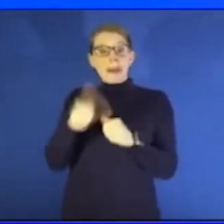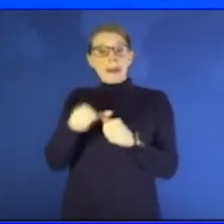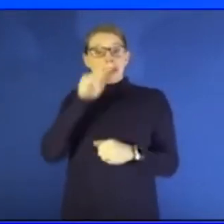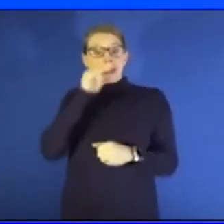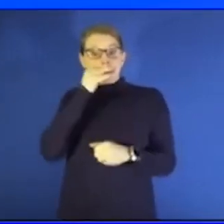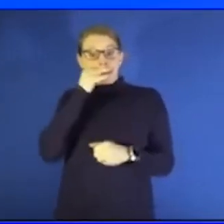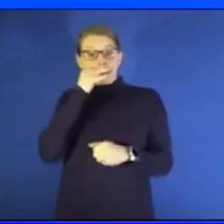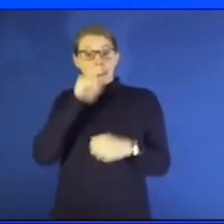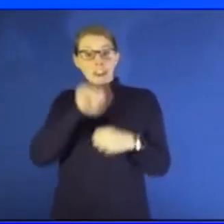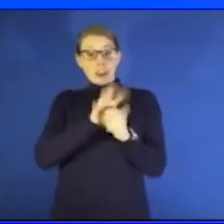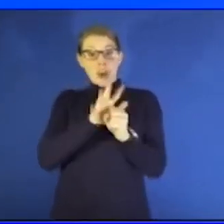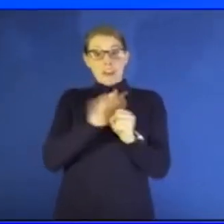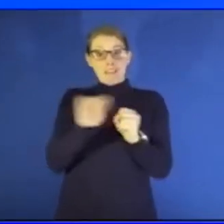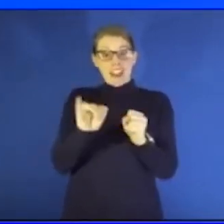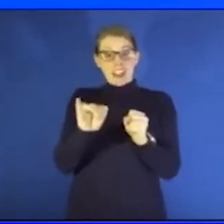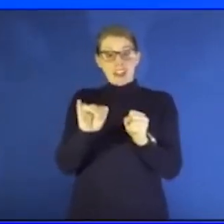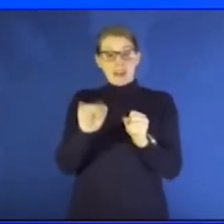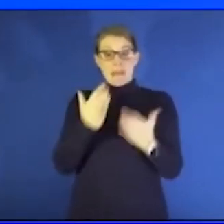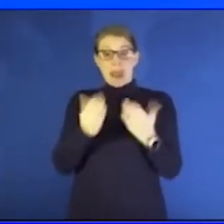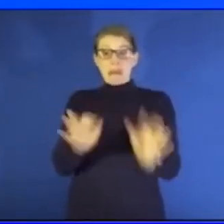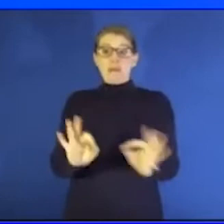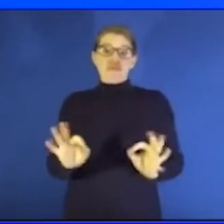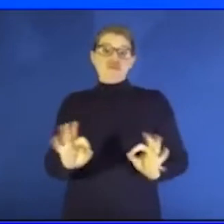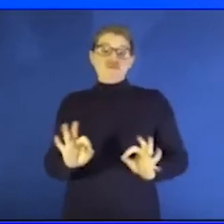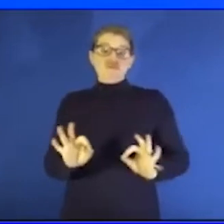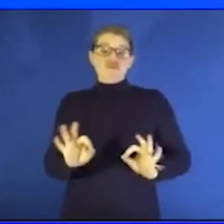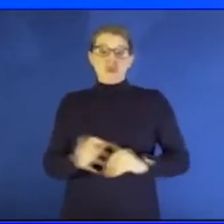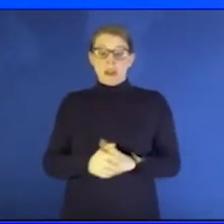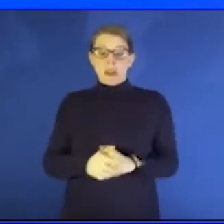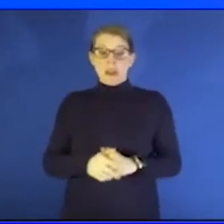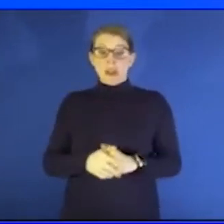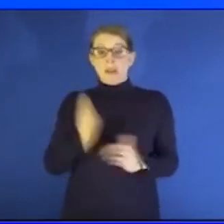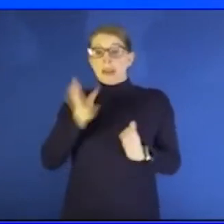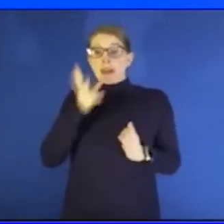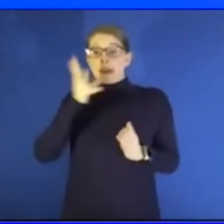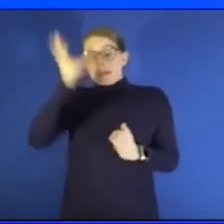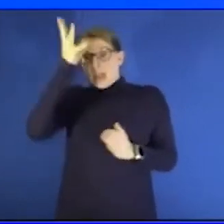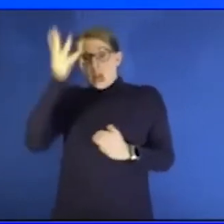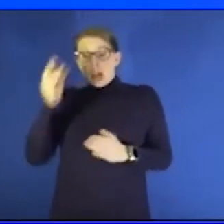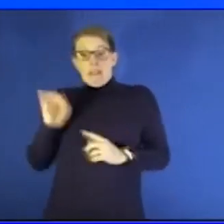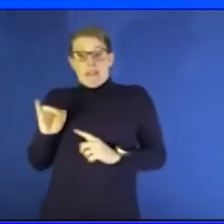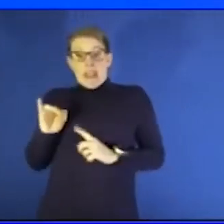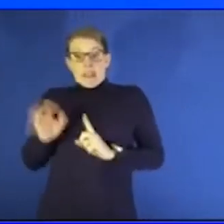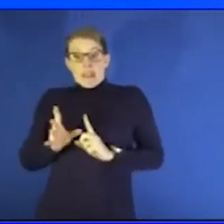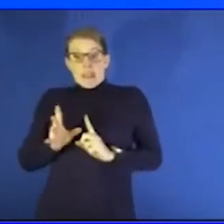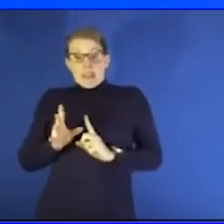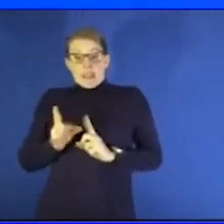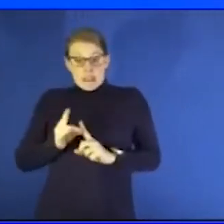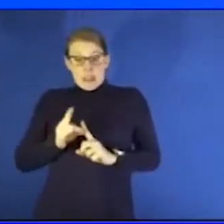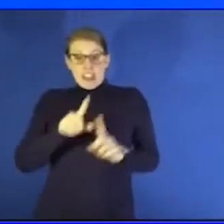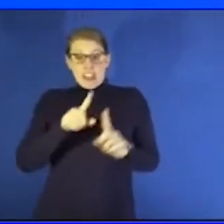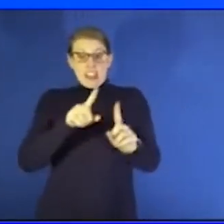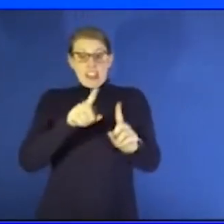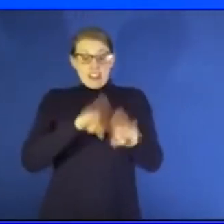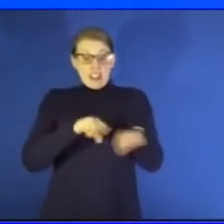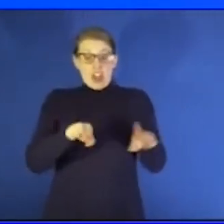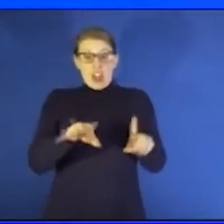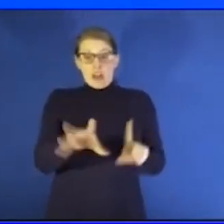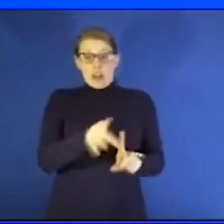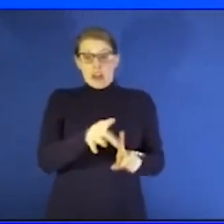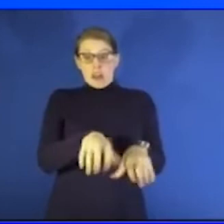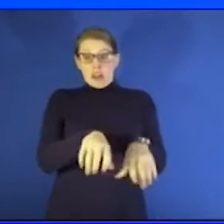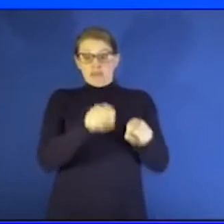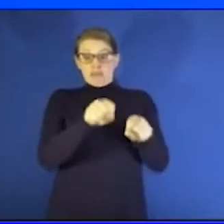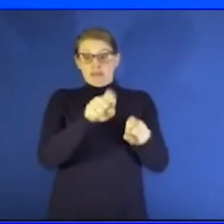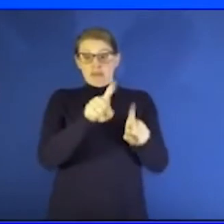not have been significant. So they may have had a parent that was infected and the child tested positive because they got tested, and they may have only had a sniffle,